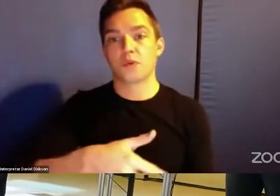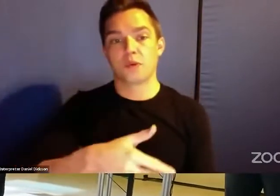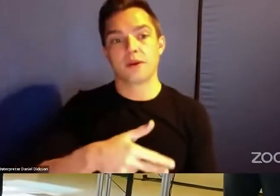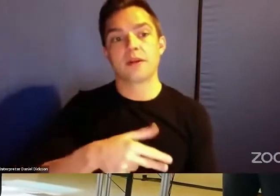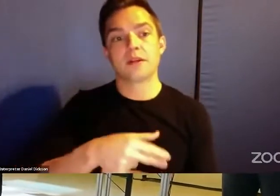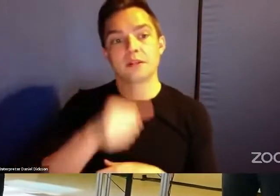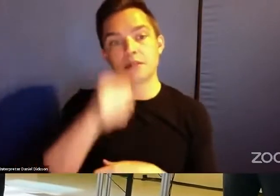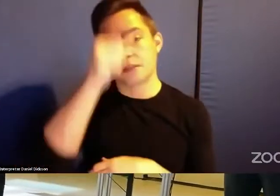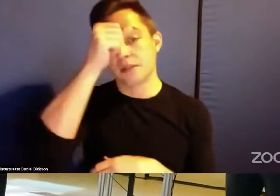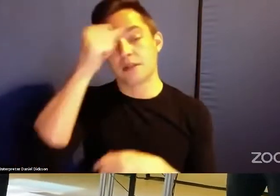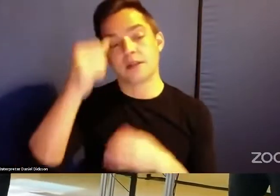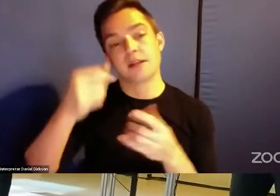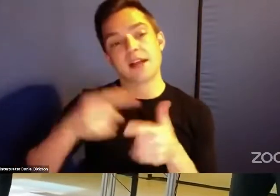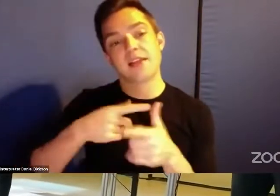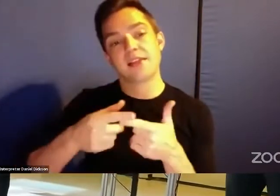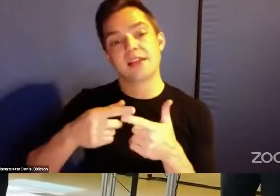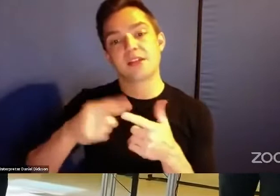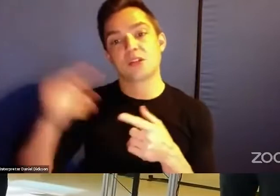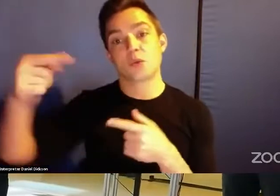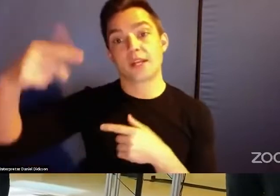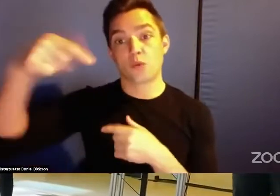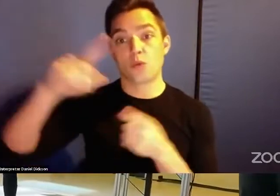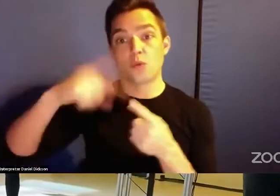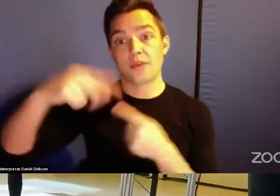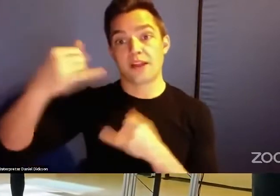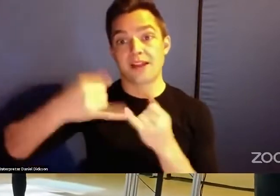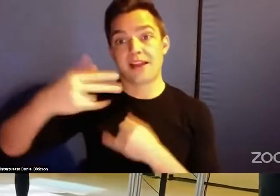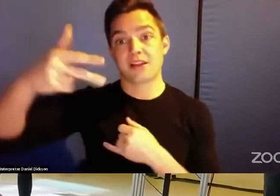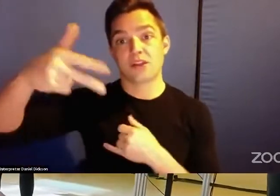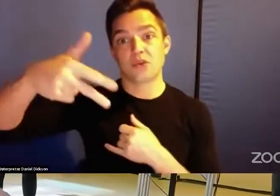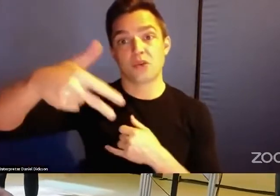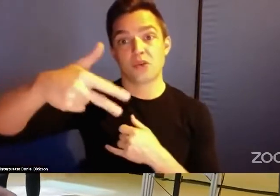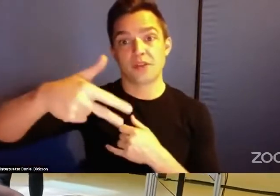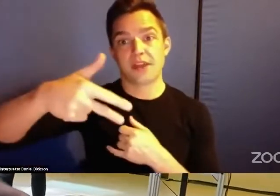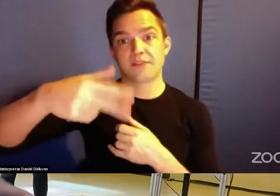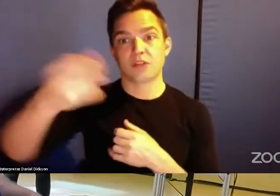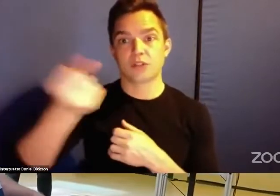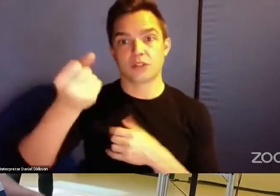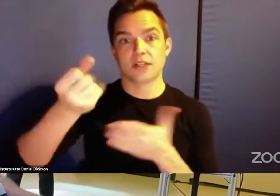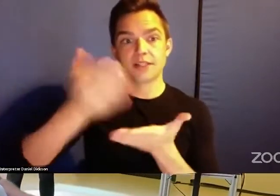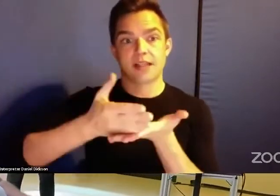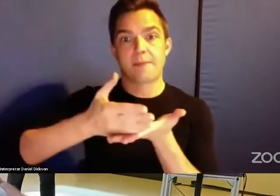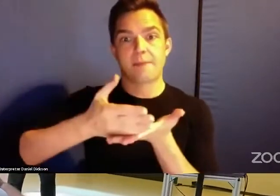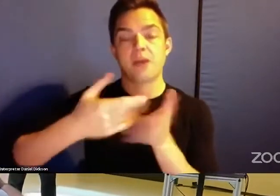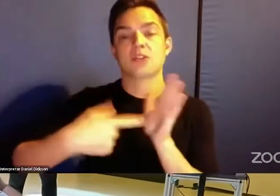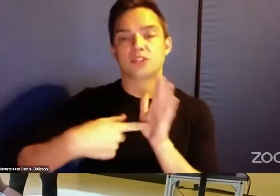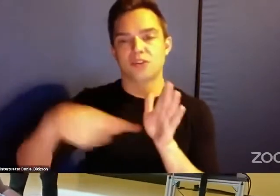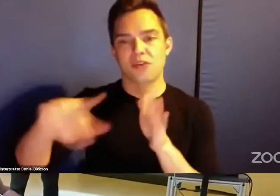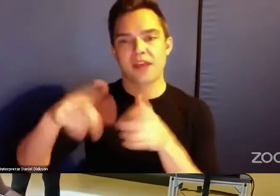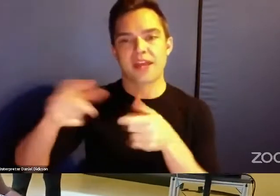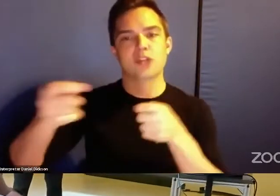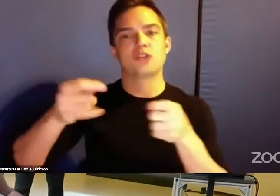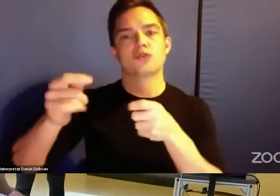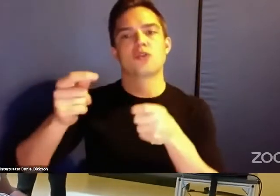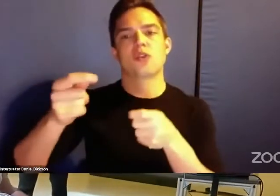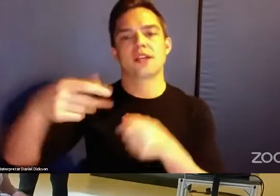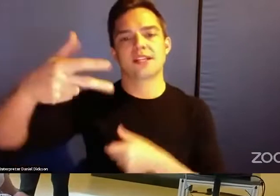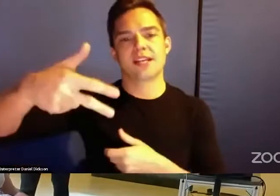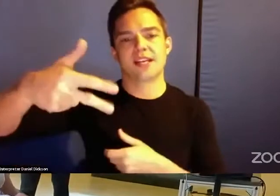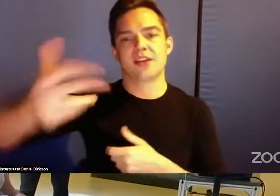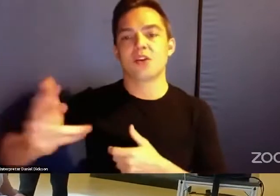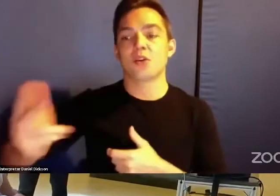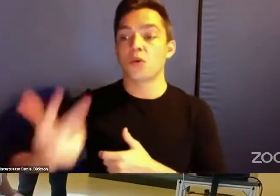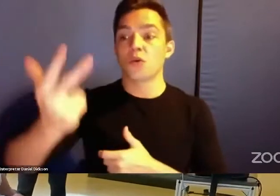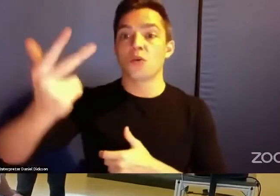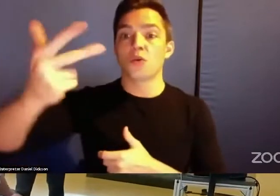going down, when they go down last, they have to stop to show that they can control the wheelchair on the stairs. So it's